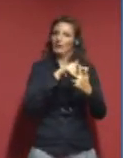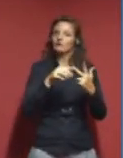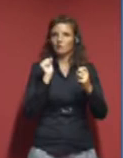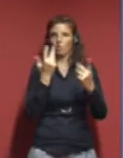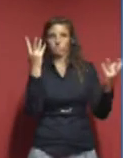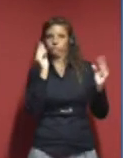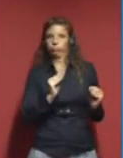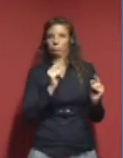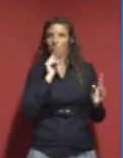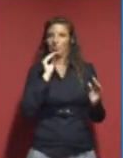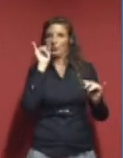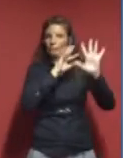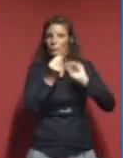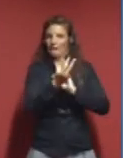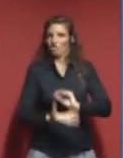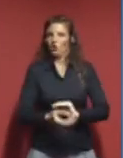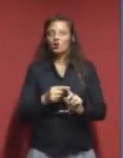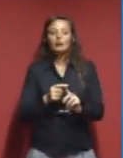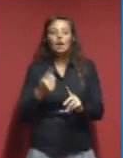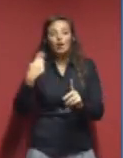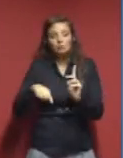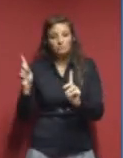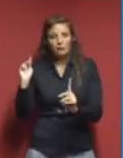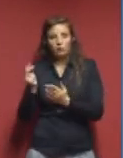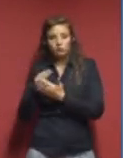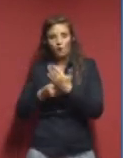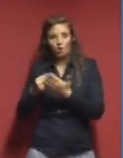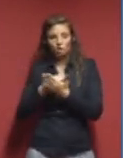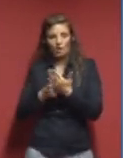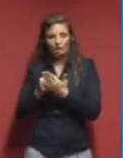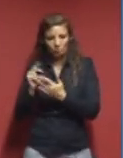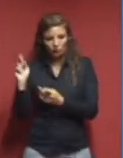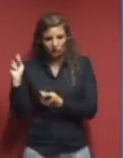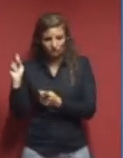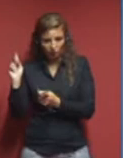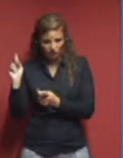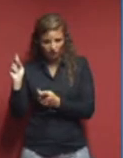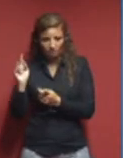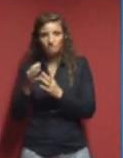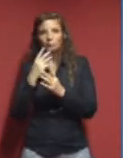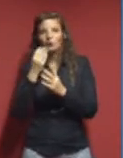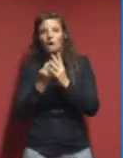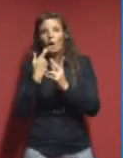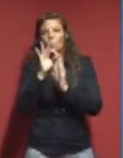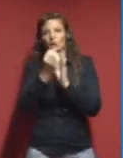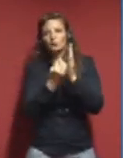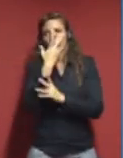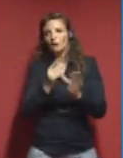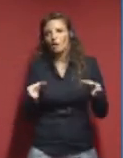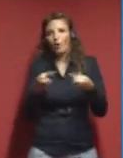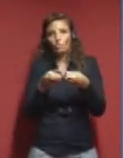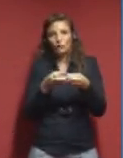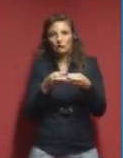Lasersaur project is more than a laser cutter. It's a helpful community. We have a large email list. It's an infrastructure